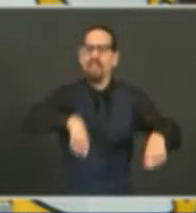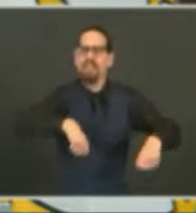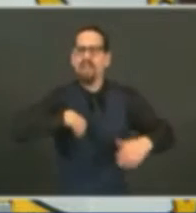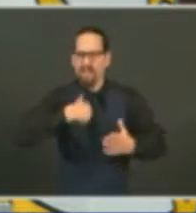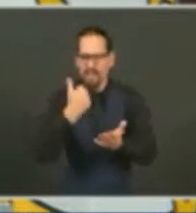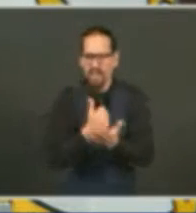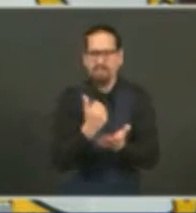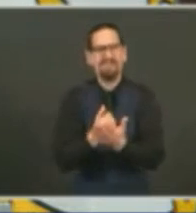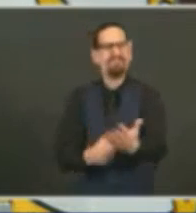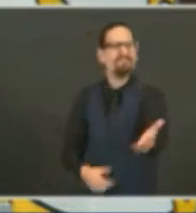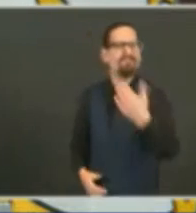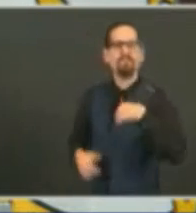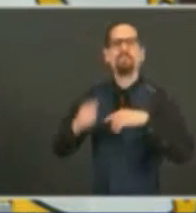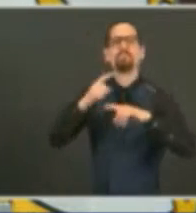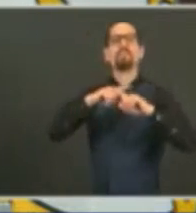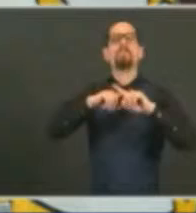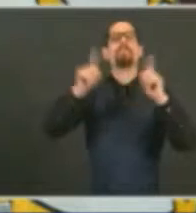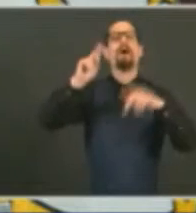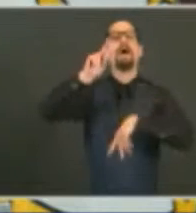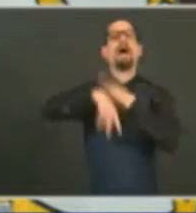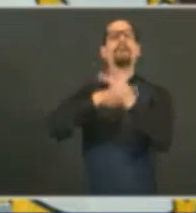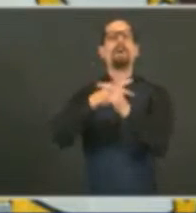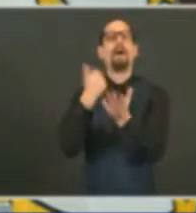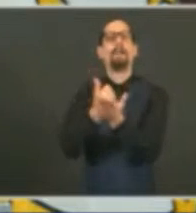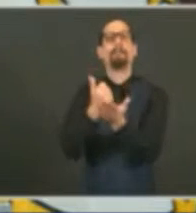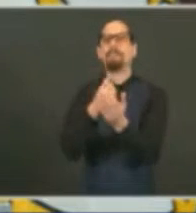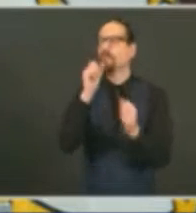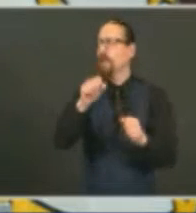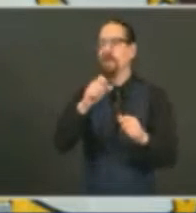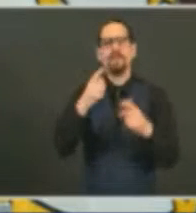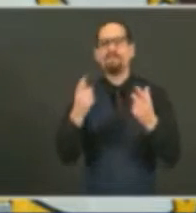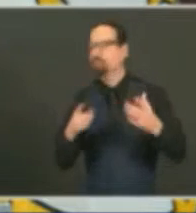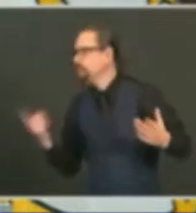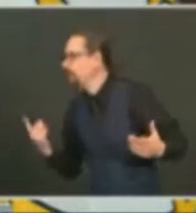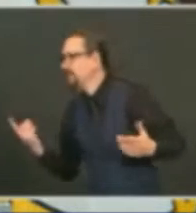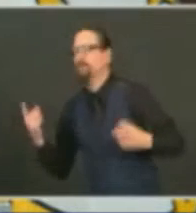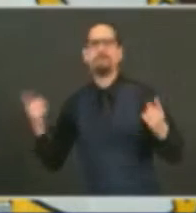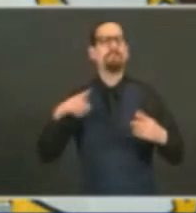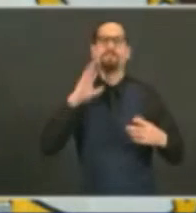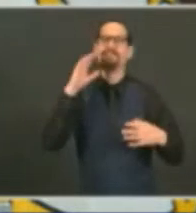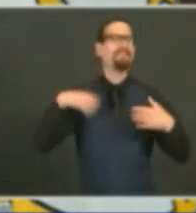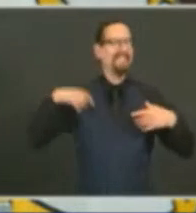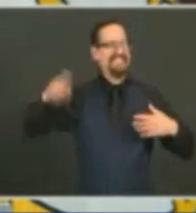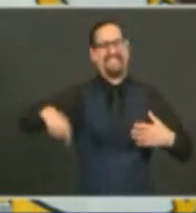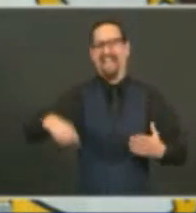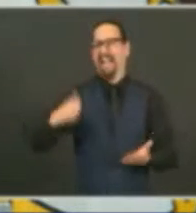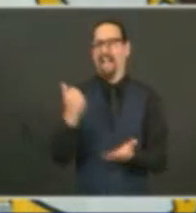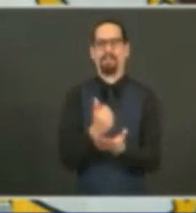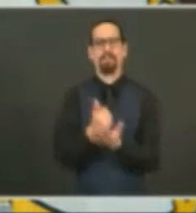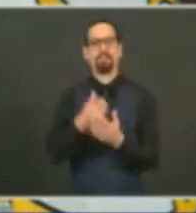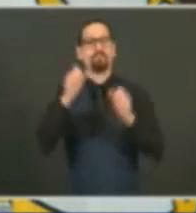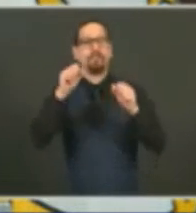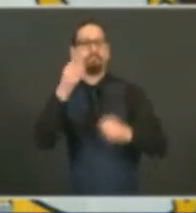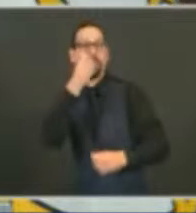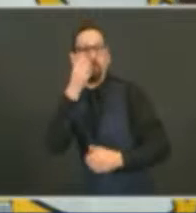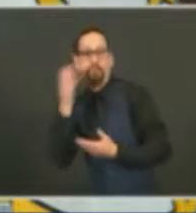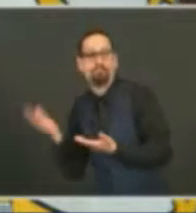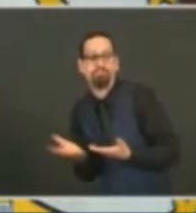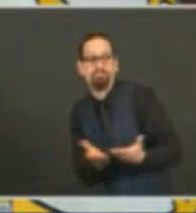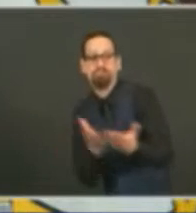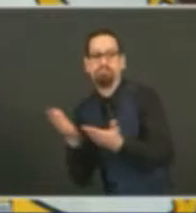field hospitals, as you can imagine, you know, meal delivery, there's many different ways we need help. Please visit